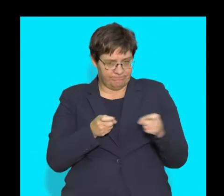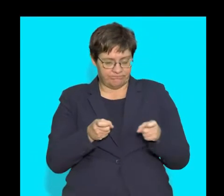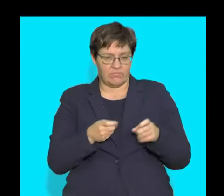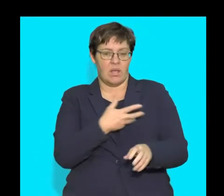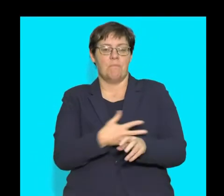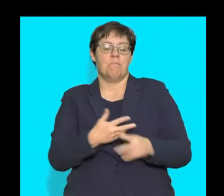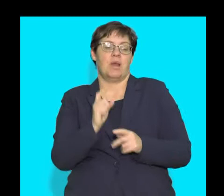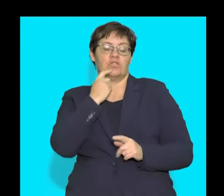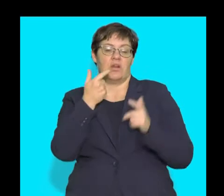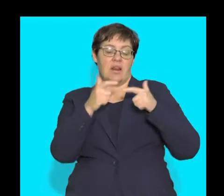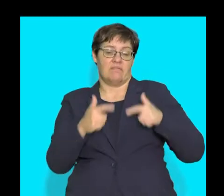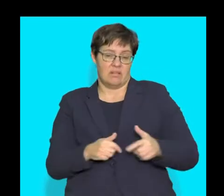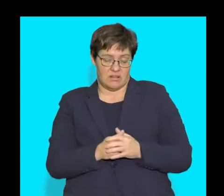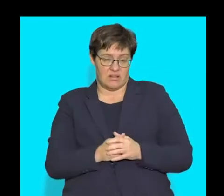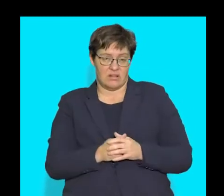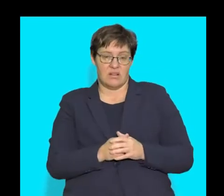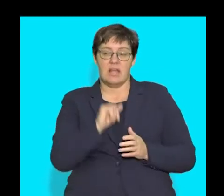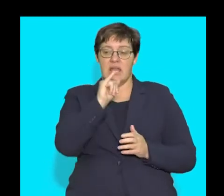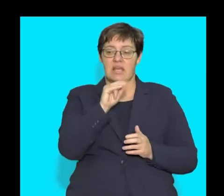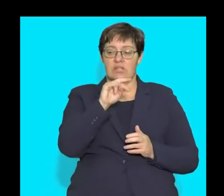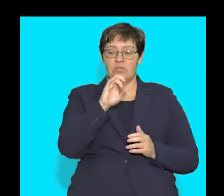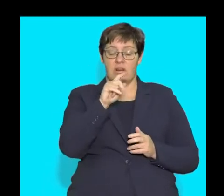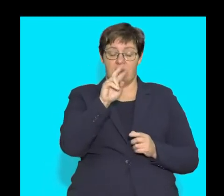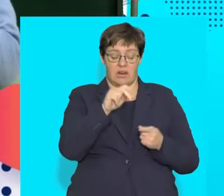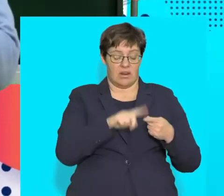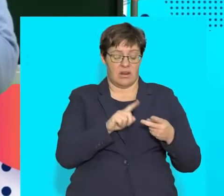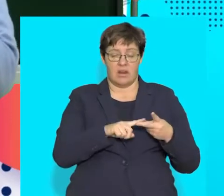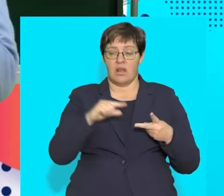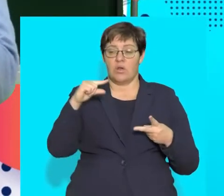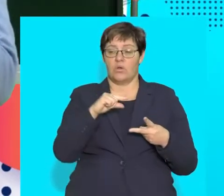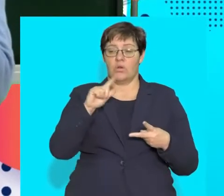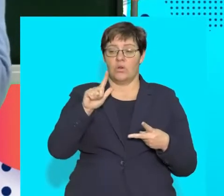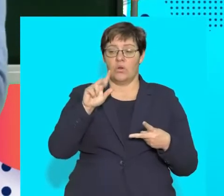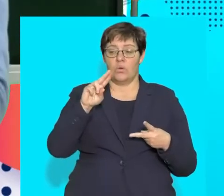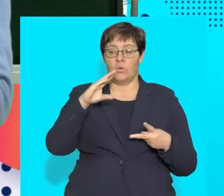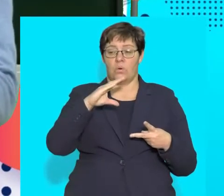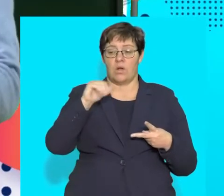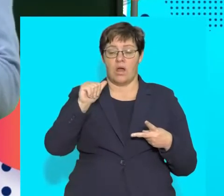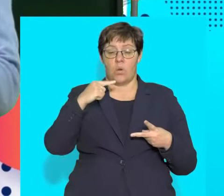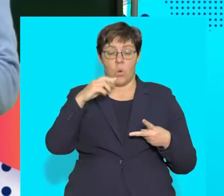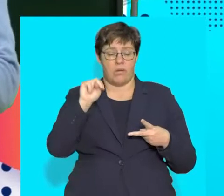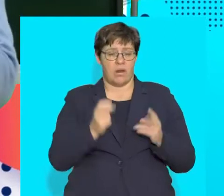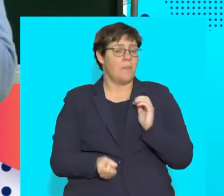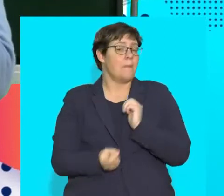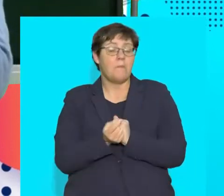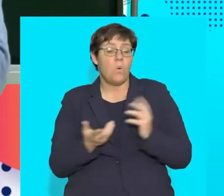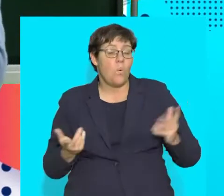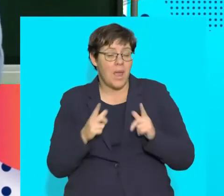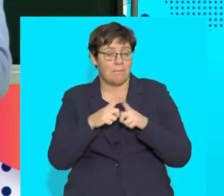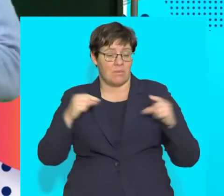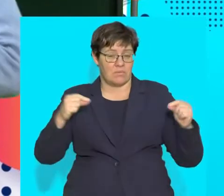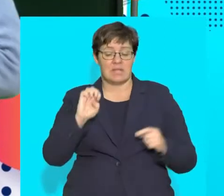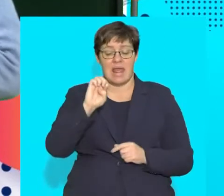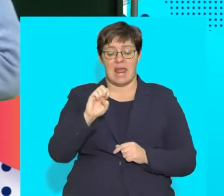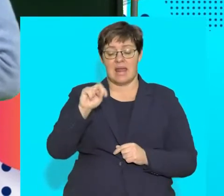these hormones are insulin and glucagon. And remember that these are produced by the pancreas, which is an